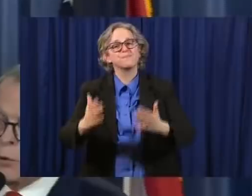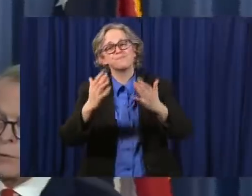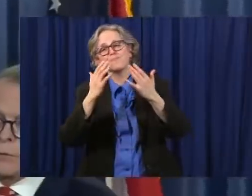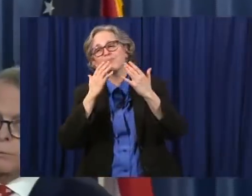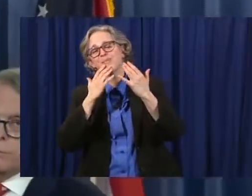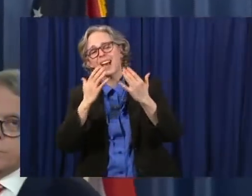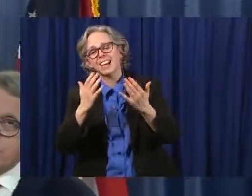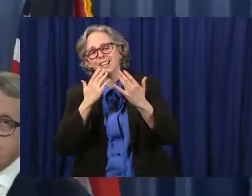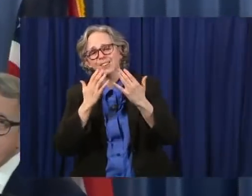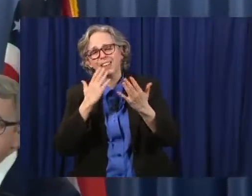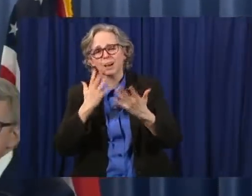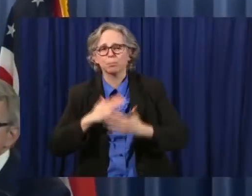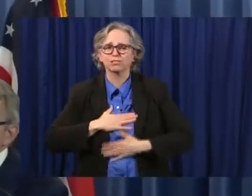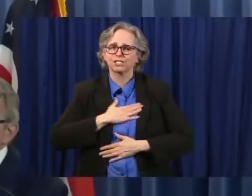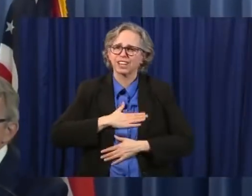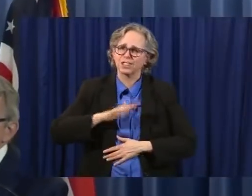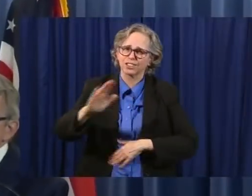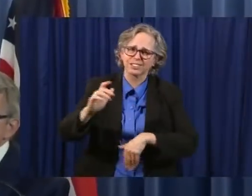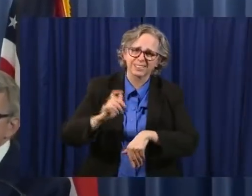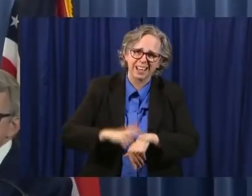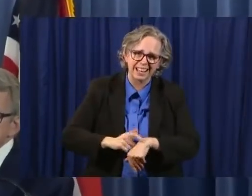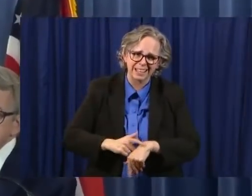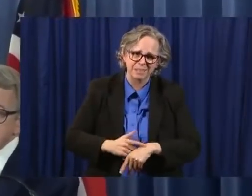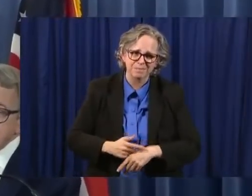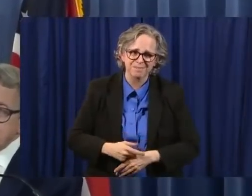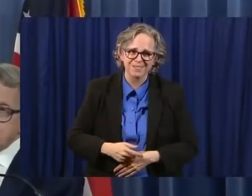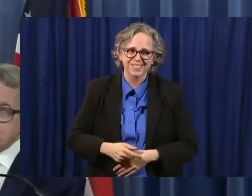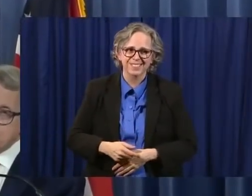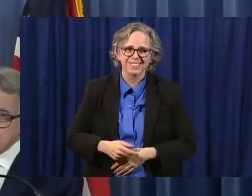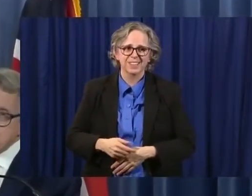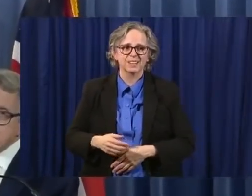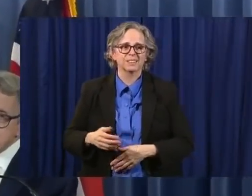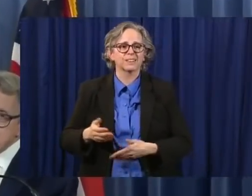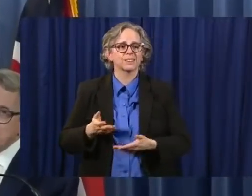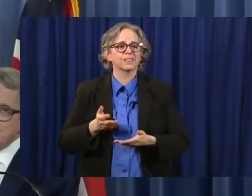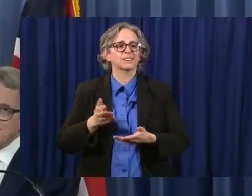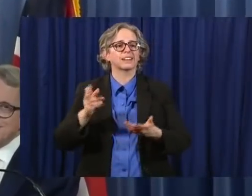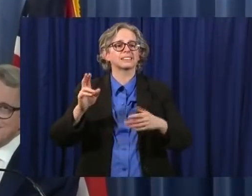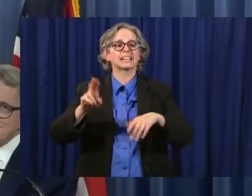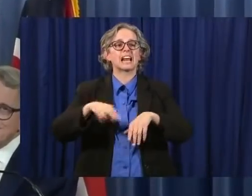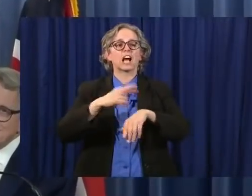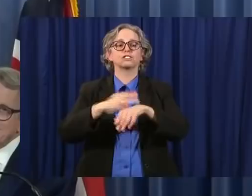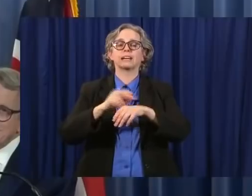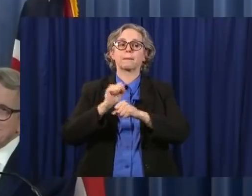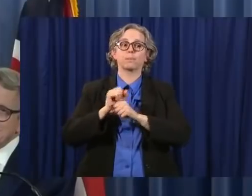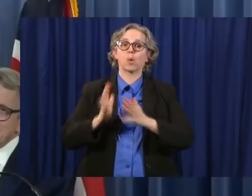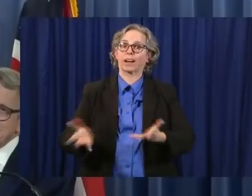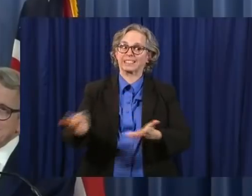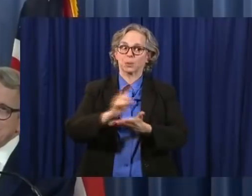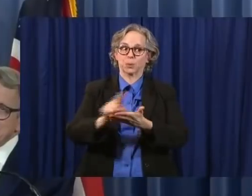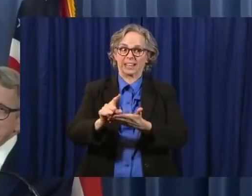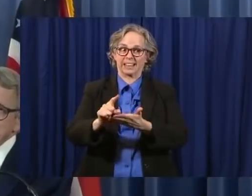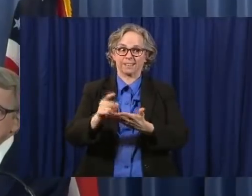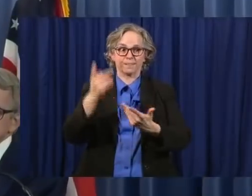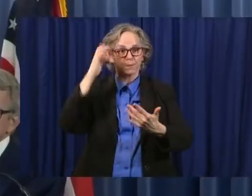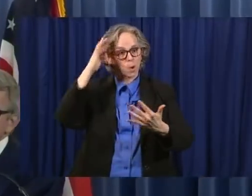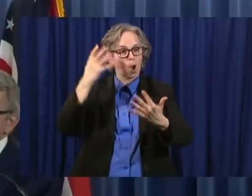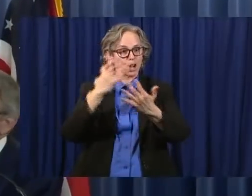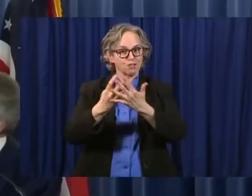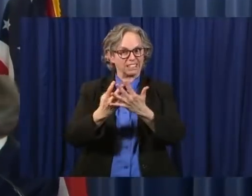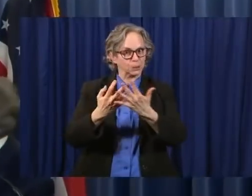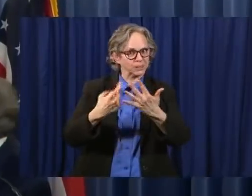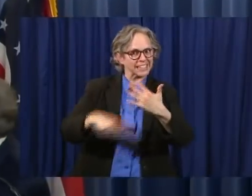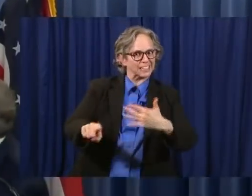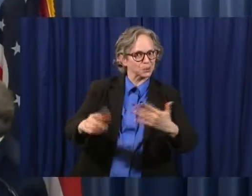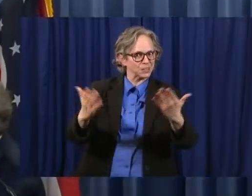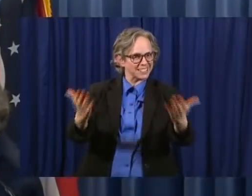your time, both of you. Okay, it's National Employees Week for corrections people next week, and it's also Nurses Month.